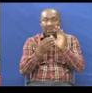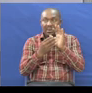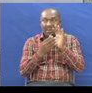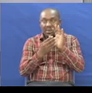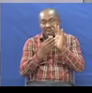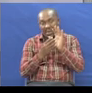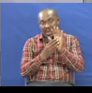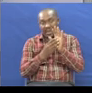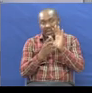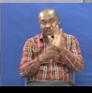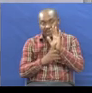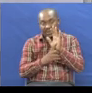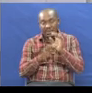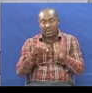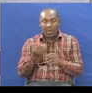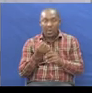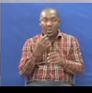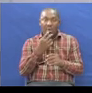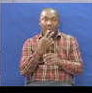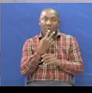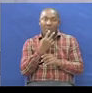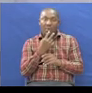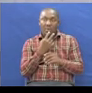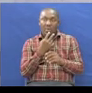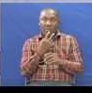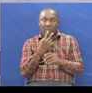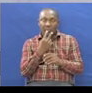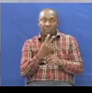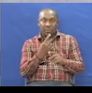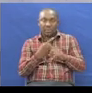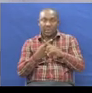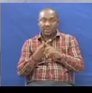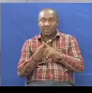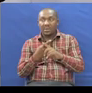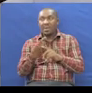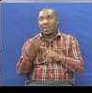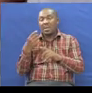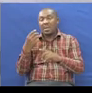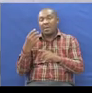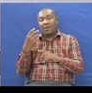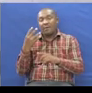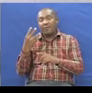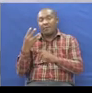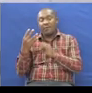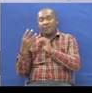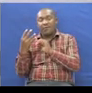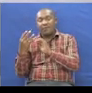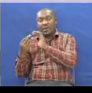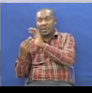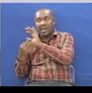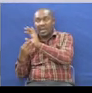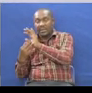96 can be written as 2 times, divide this by 2, you got what? You got 4, and 1, you got 8. It can be written as